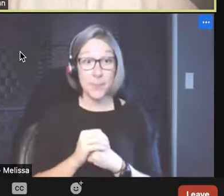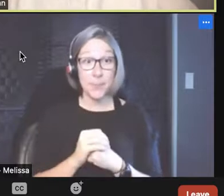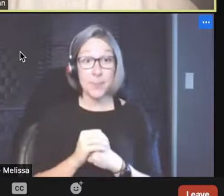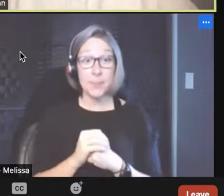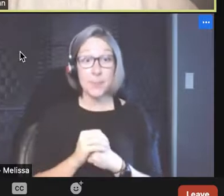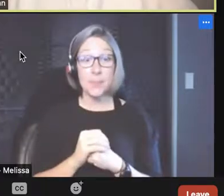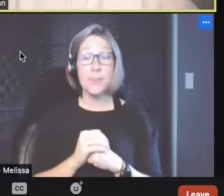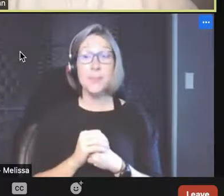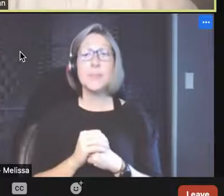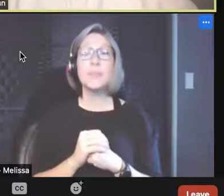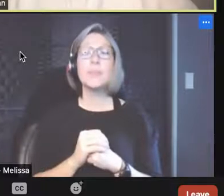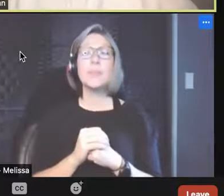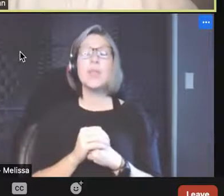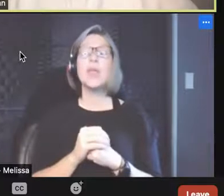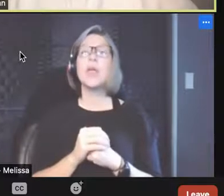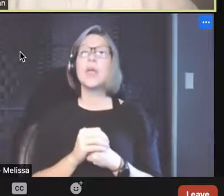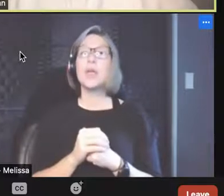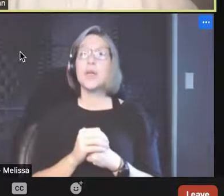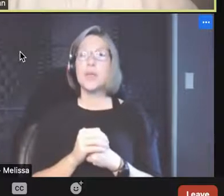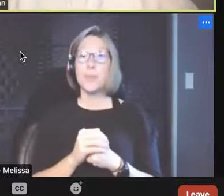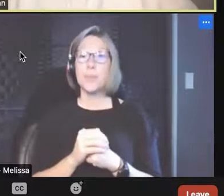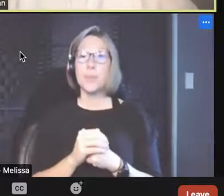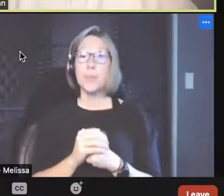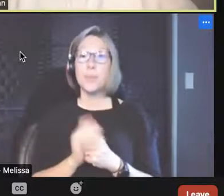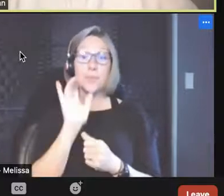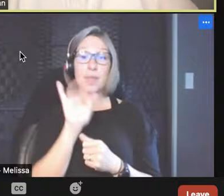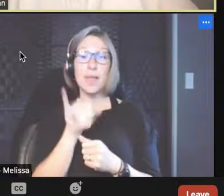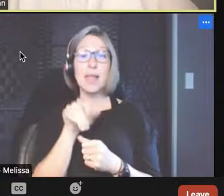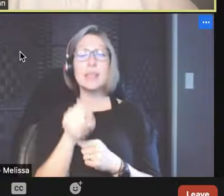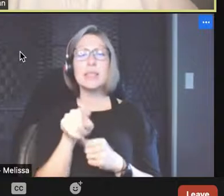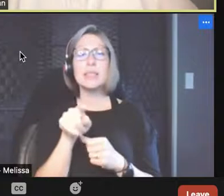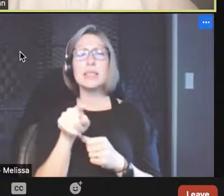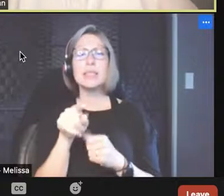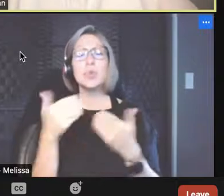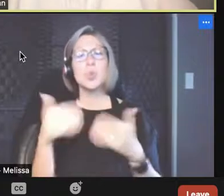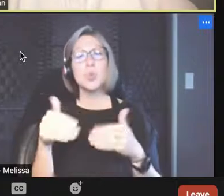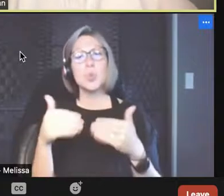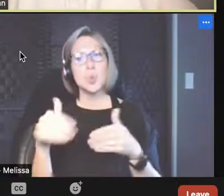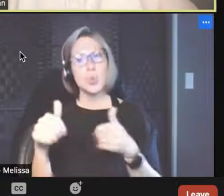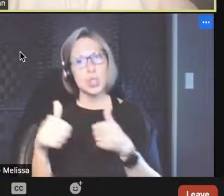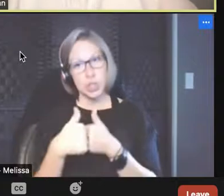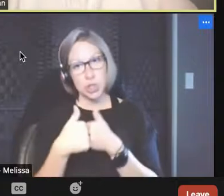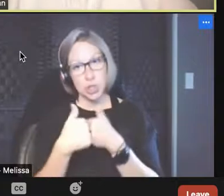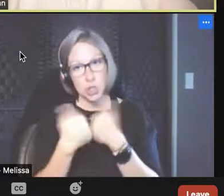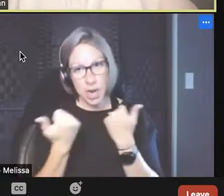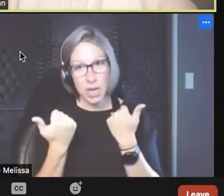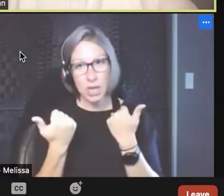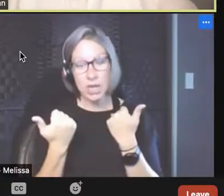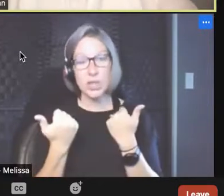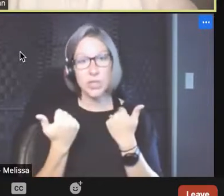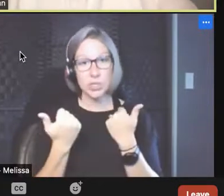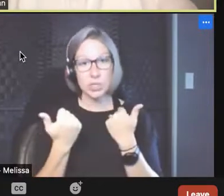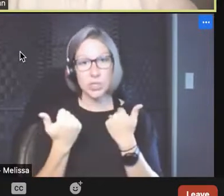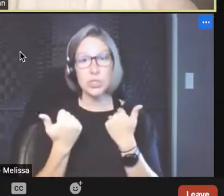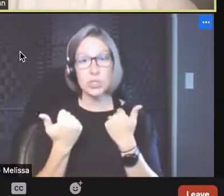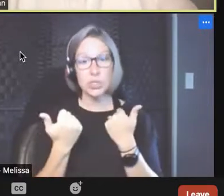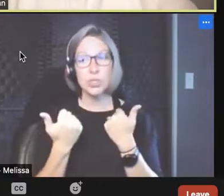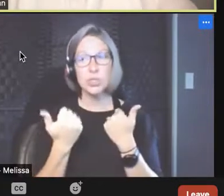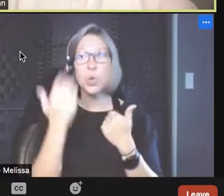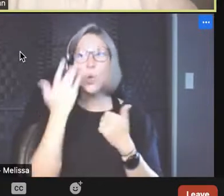So this is, you know, this is a very, very big challenge. And I say this because I think too